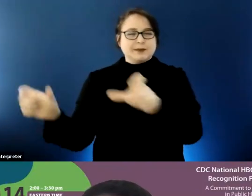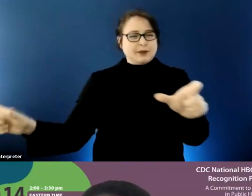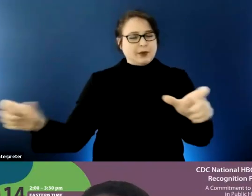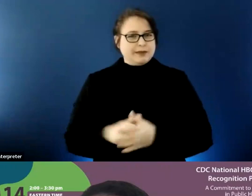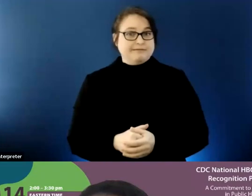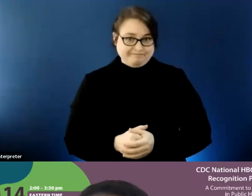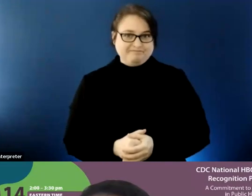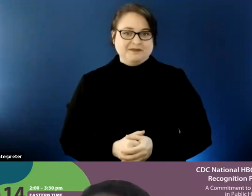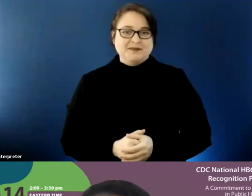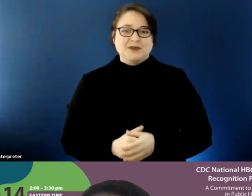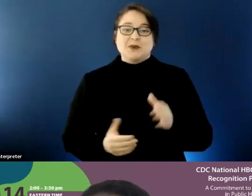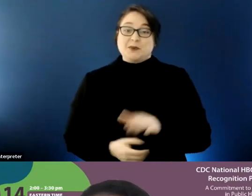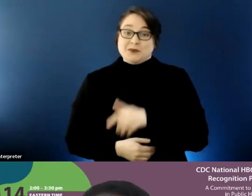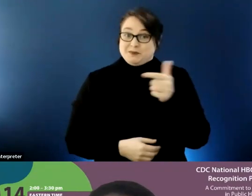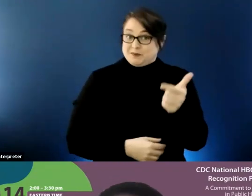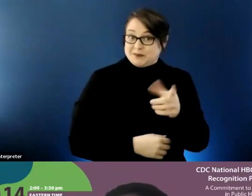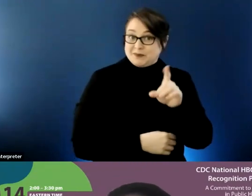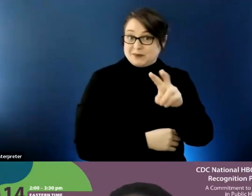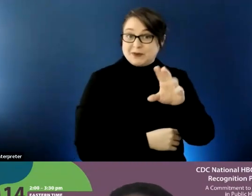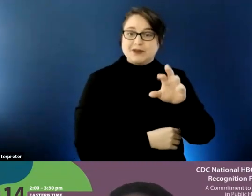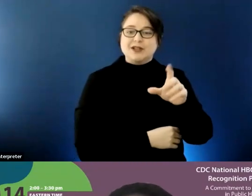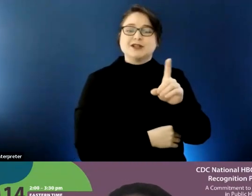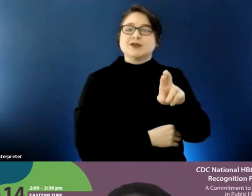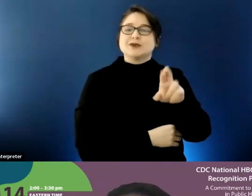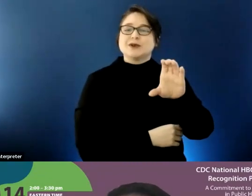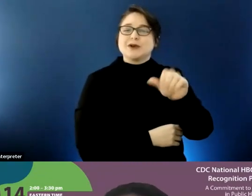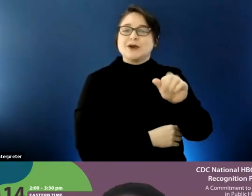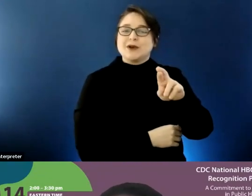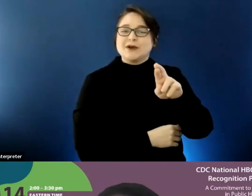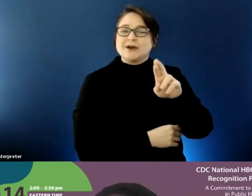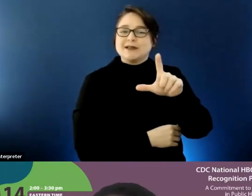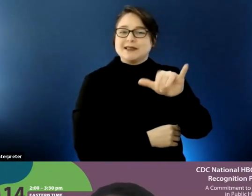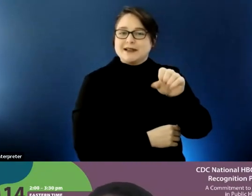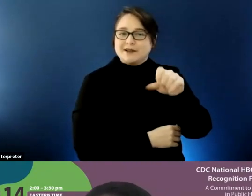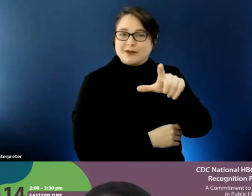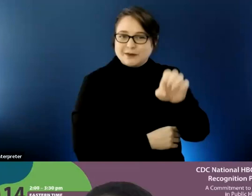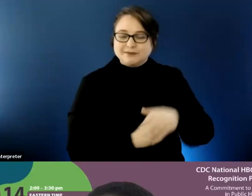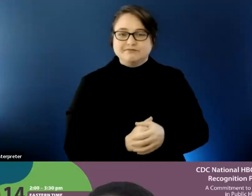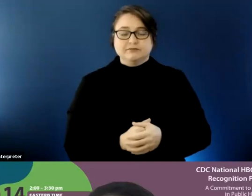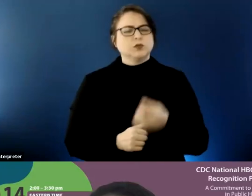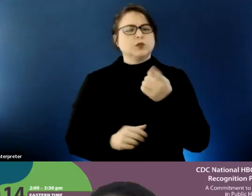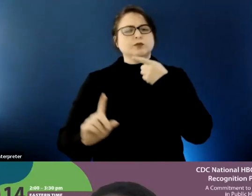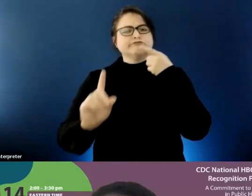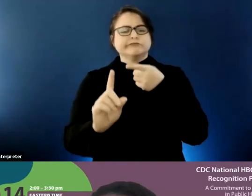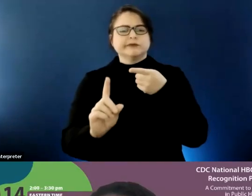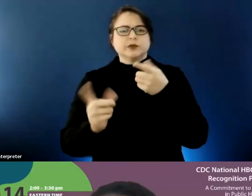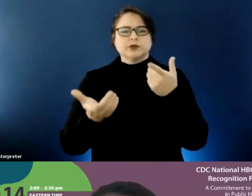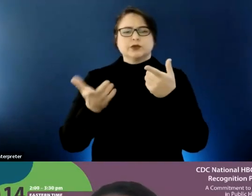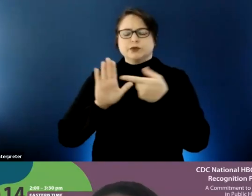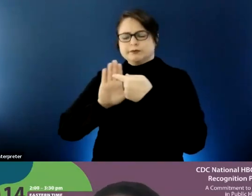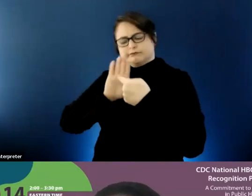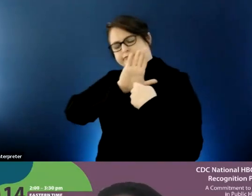Dr. Carlisle. One goal of this program is to highlight and honor successes and contributions in